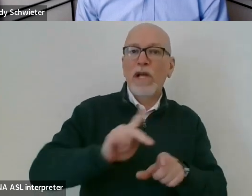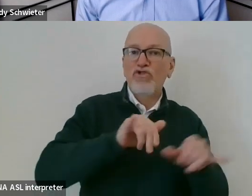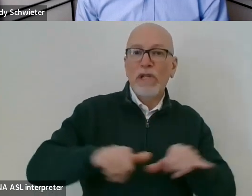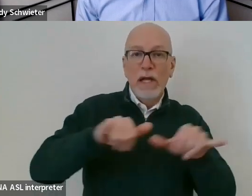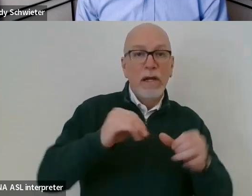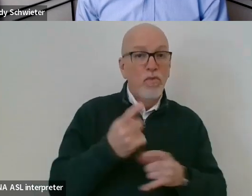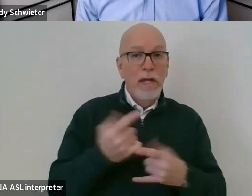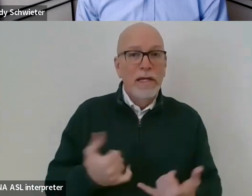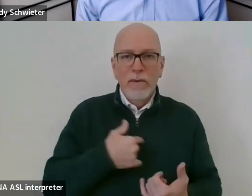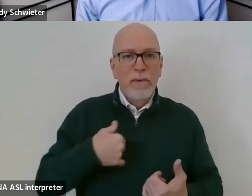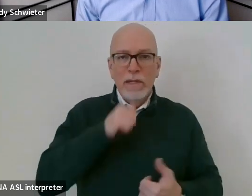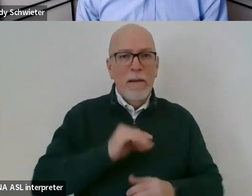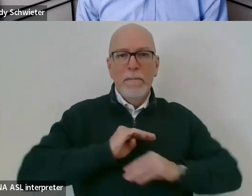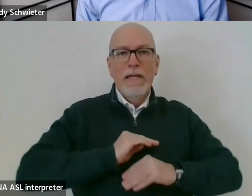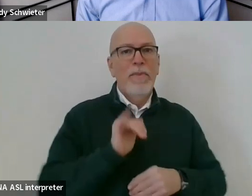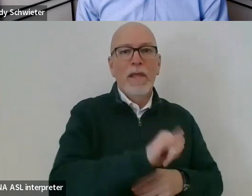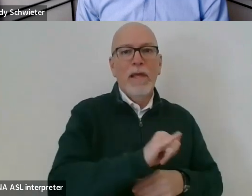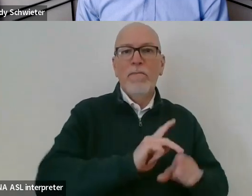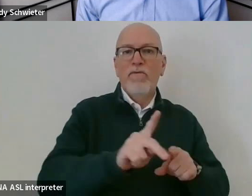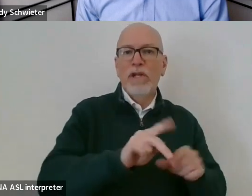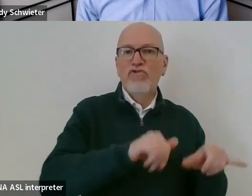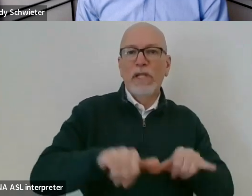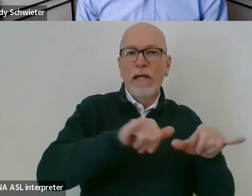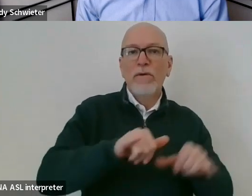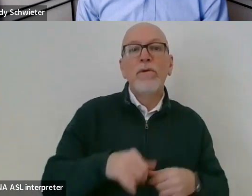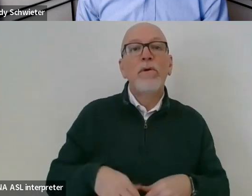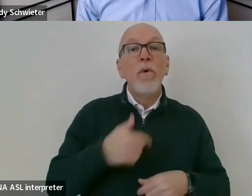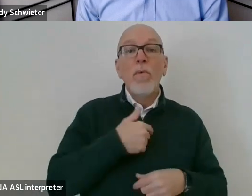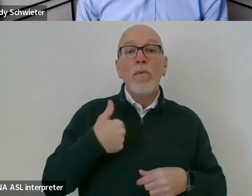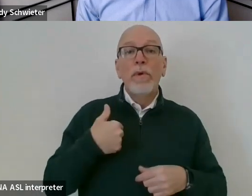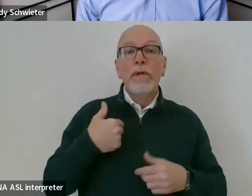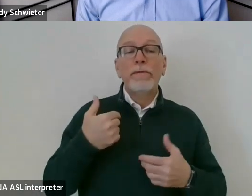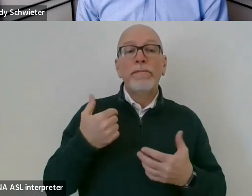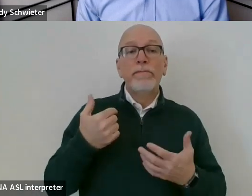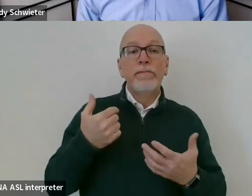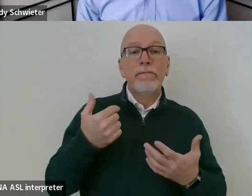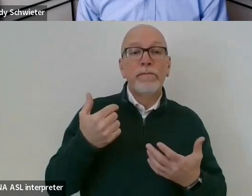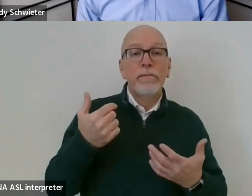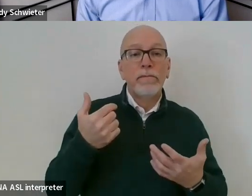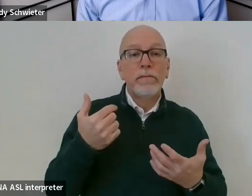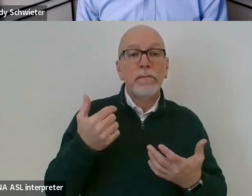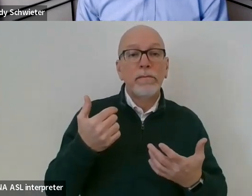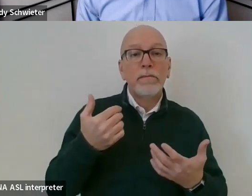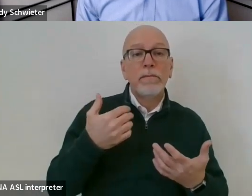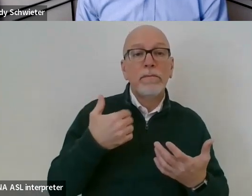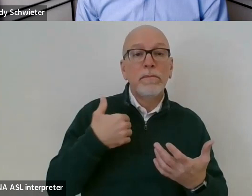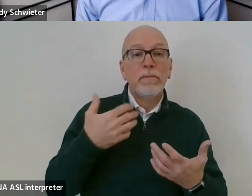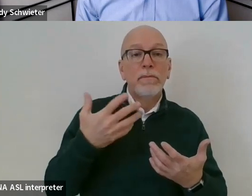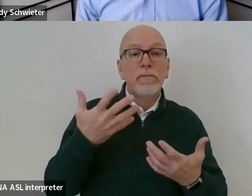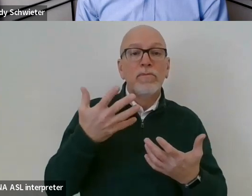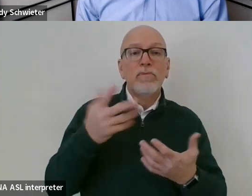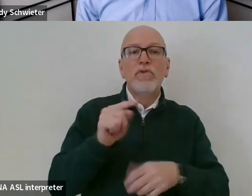now we are not meeting those professional standards. We have a number of job task analysis